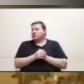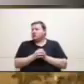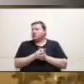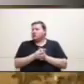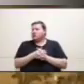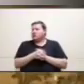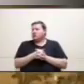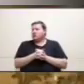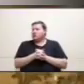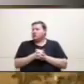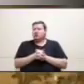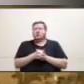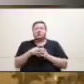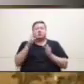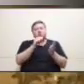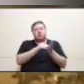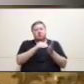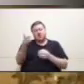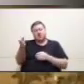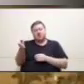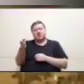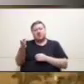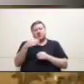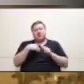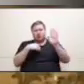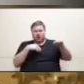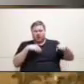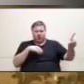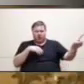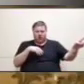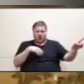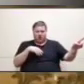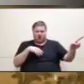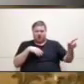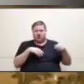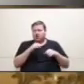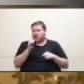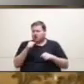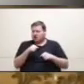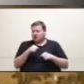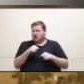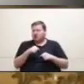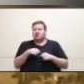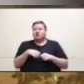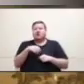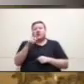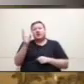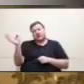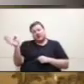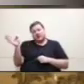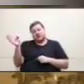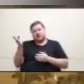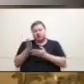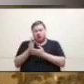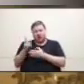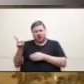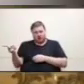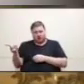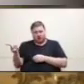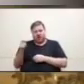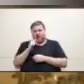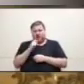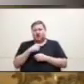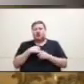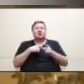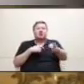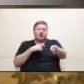Maybe put this side. Can you leave it over there? Yeah, then this side we can at least share that mic. We can at